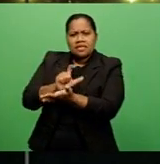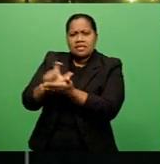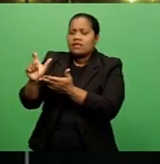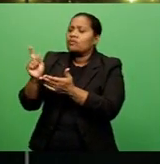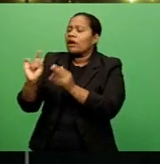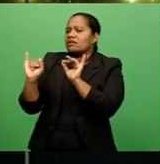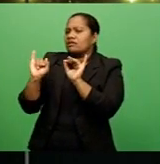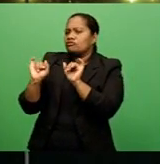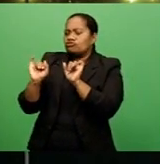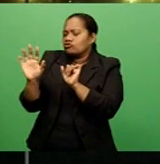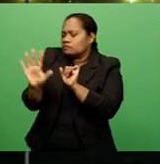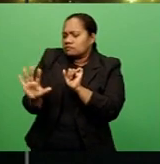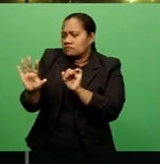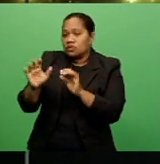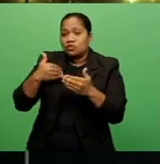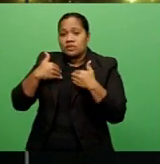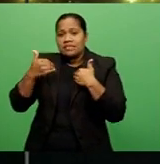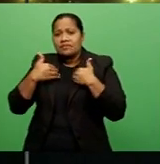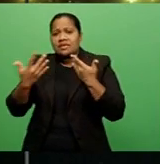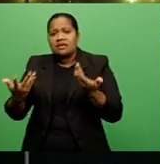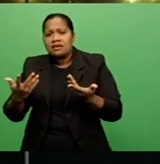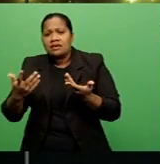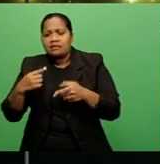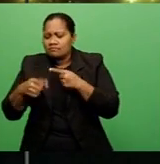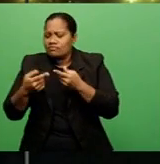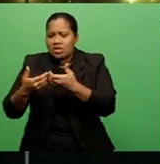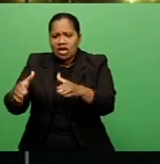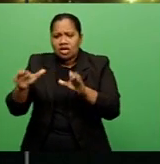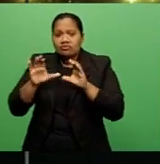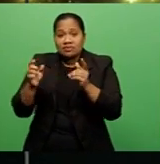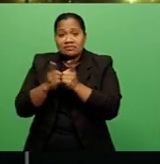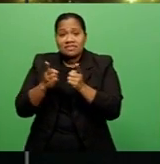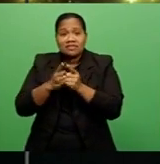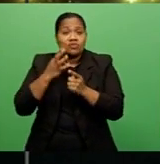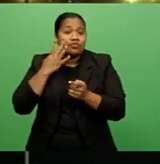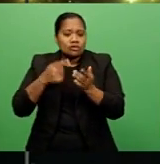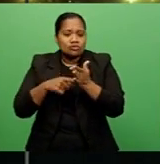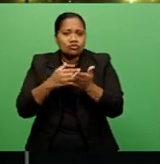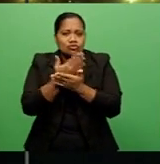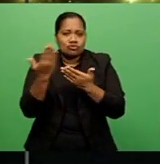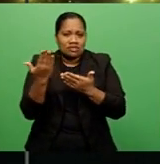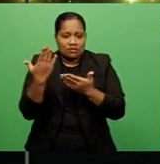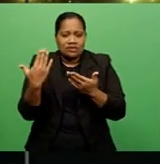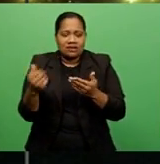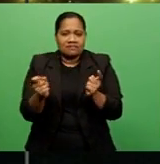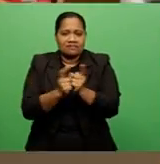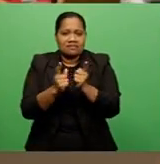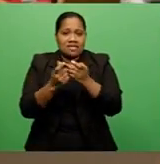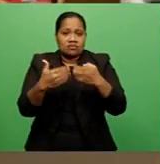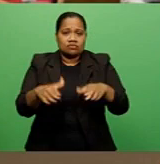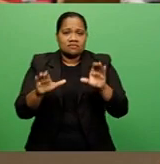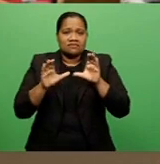are around USP ahead of the Council meeting scheduled for Tuesday. Lena Rees reports.